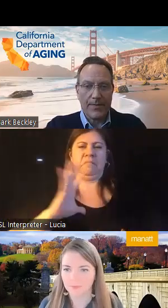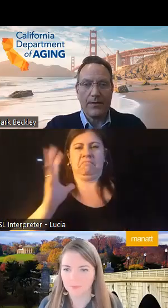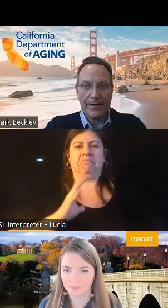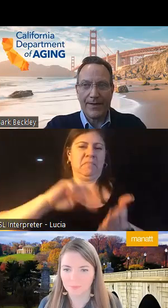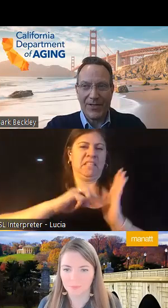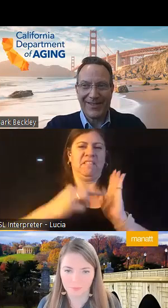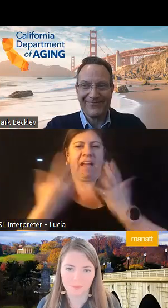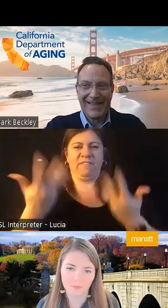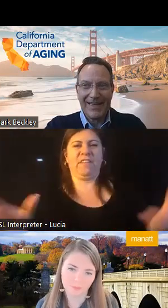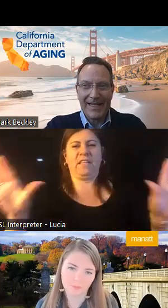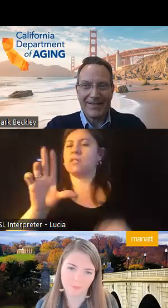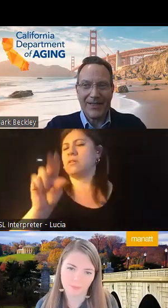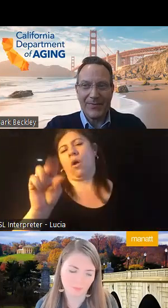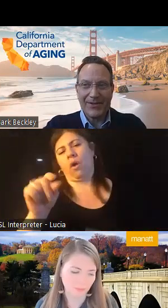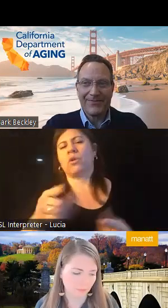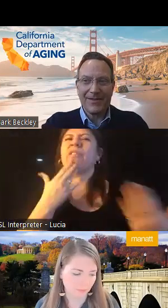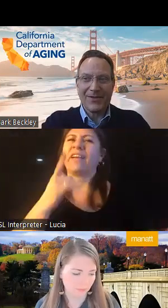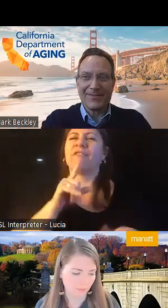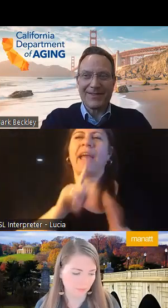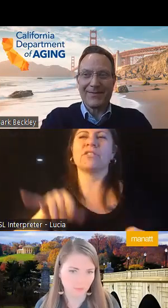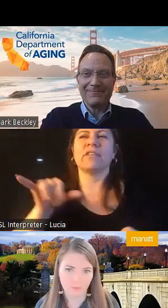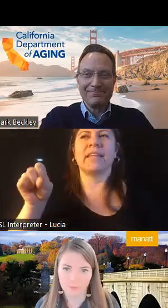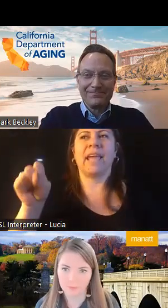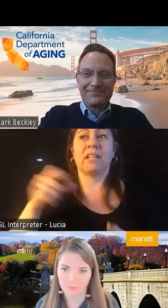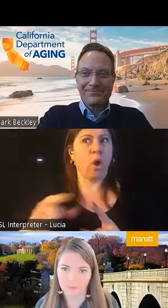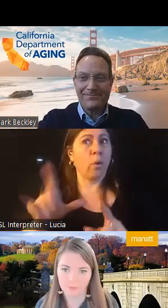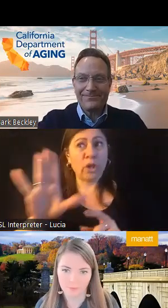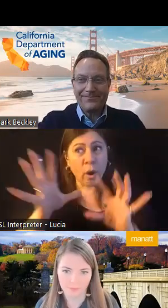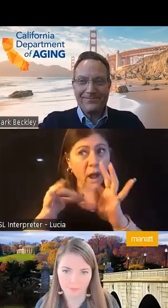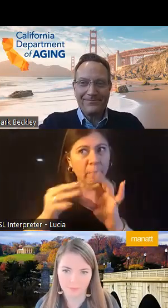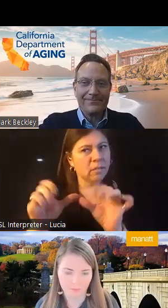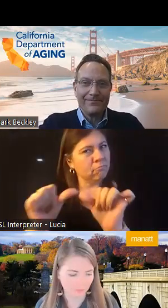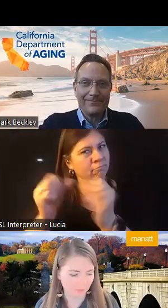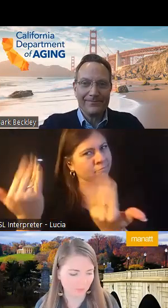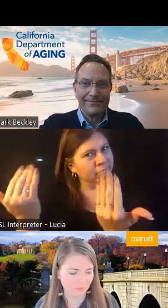you highlighting that, Blanca. Yeah, so keep your comments coming.